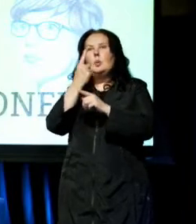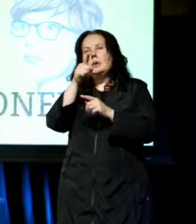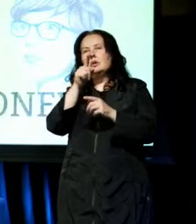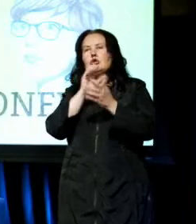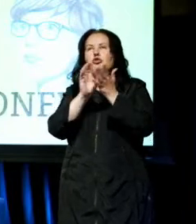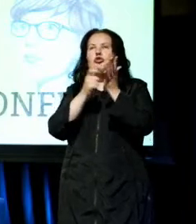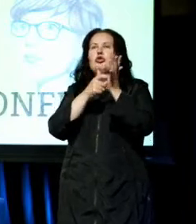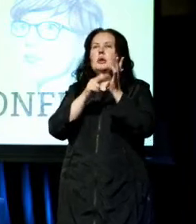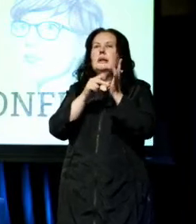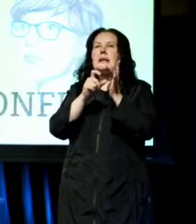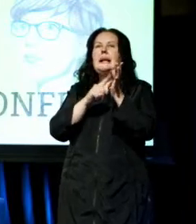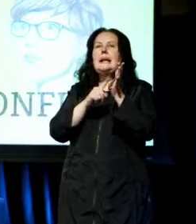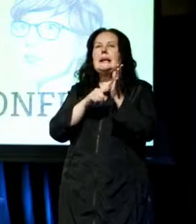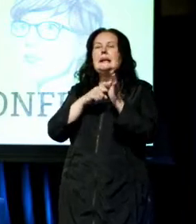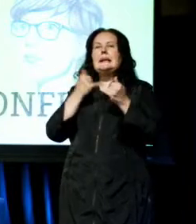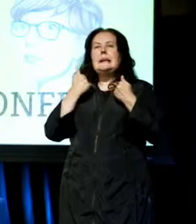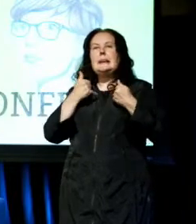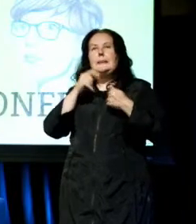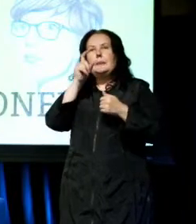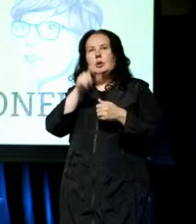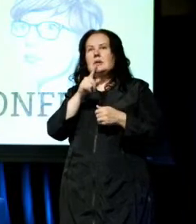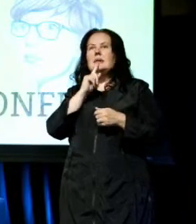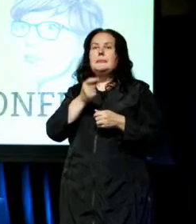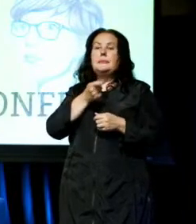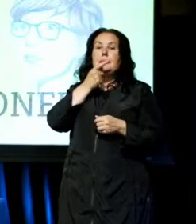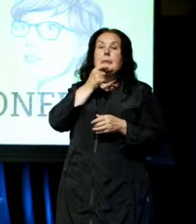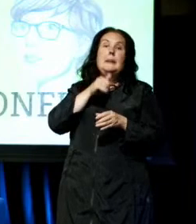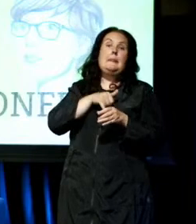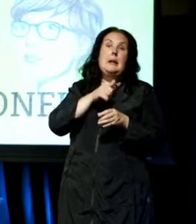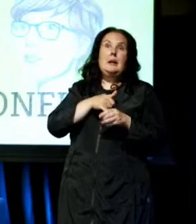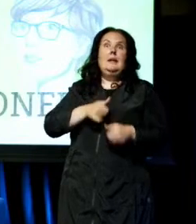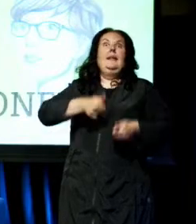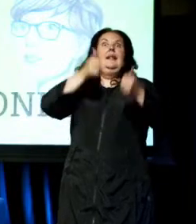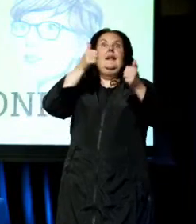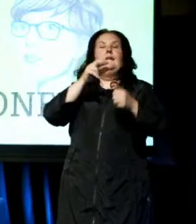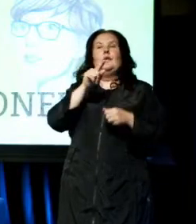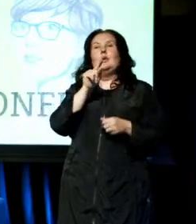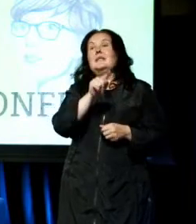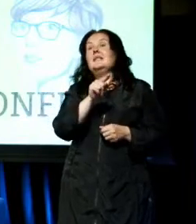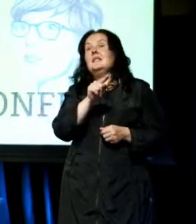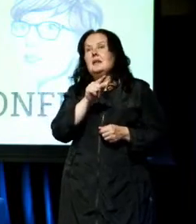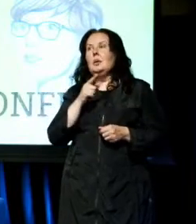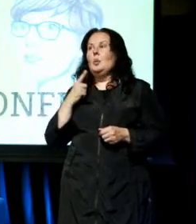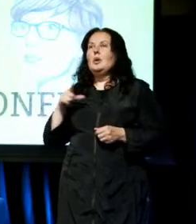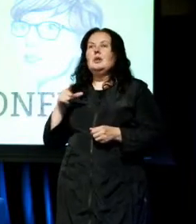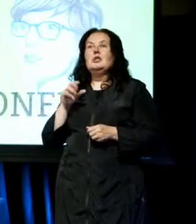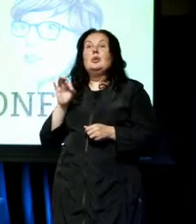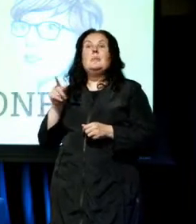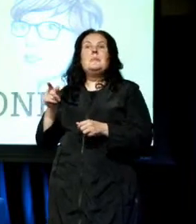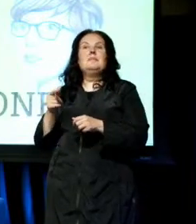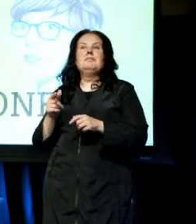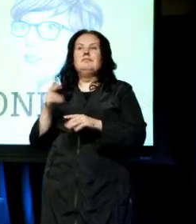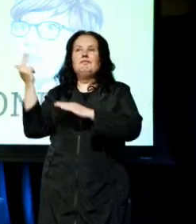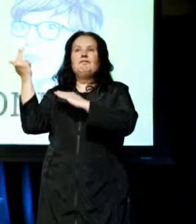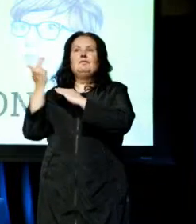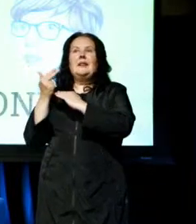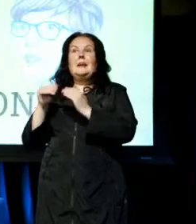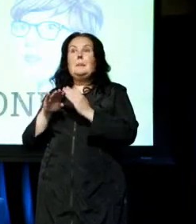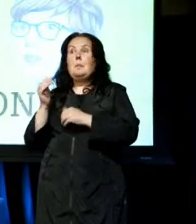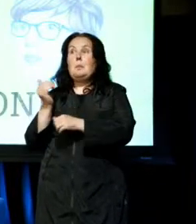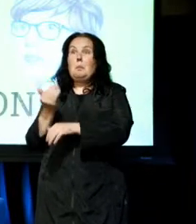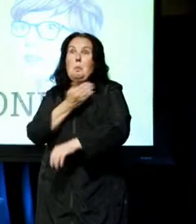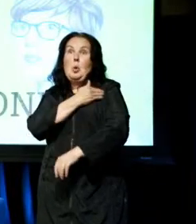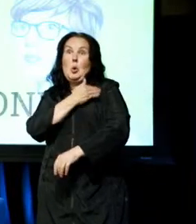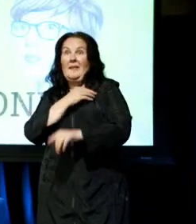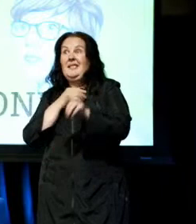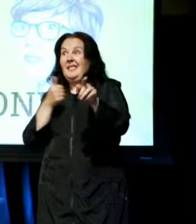ill person who'd said, my medications kick in the morning, so the mornings are great for me. You should make it in the morning. And I was like, well, that doesn't work for